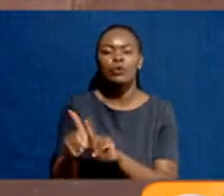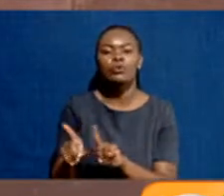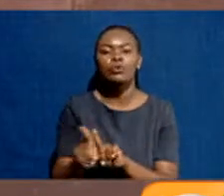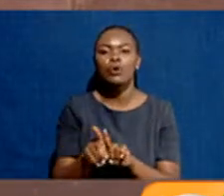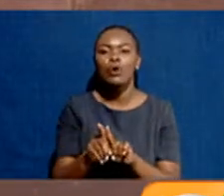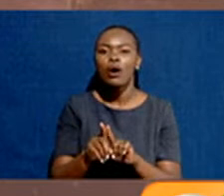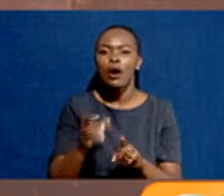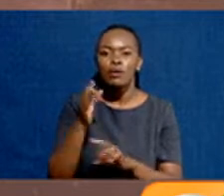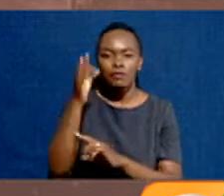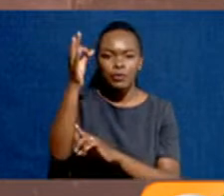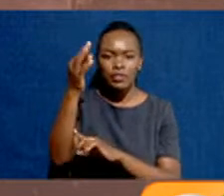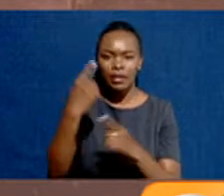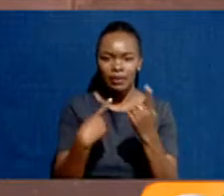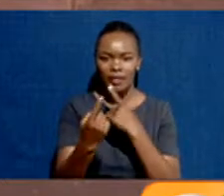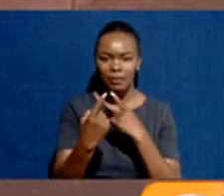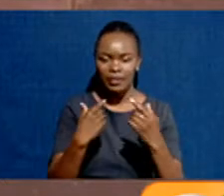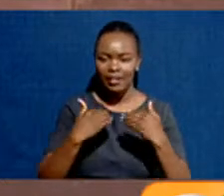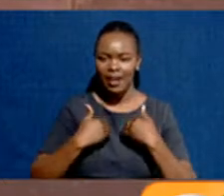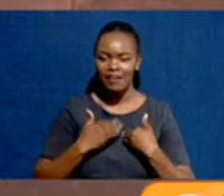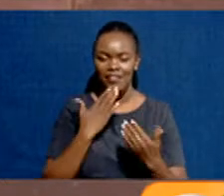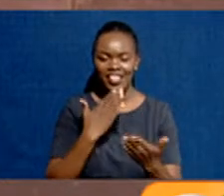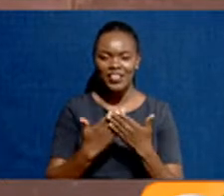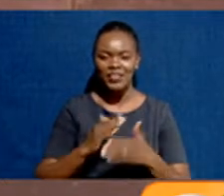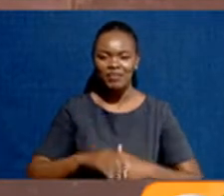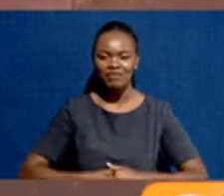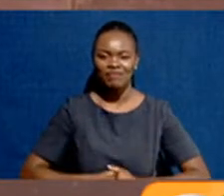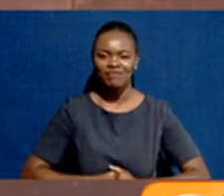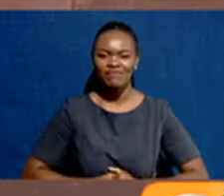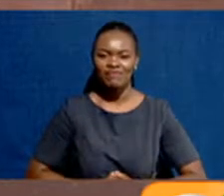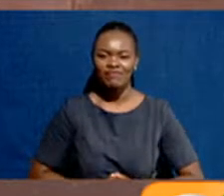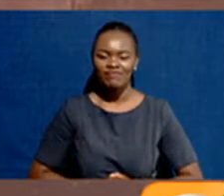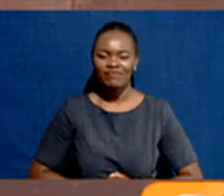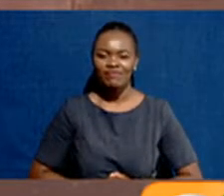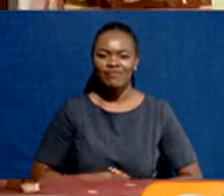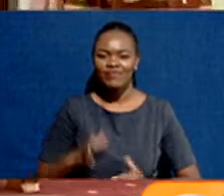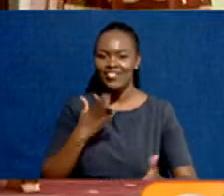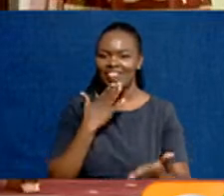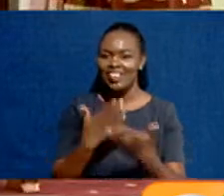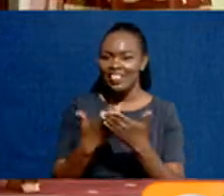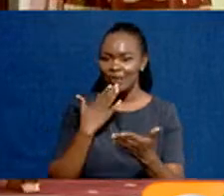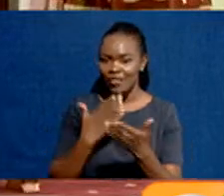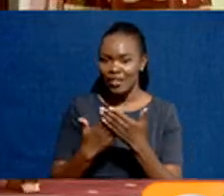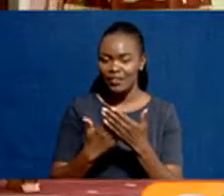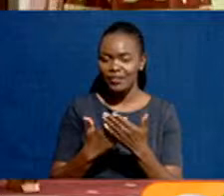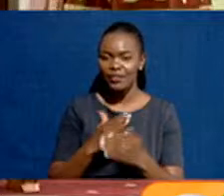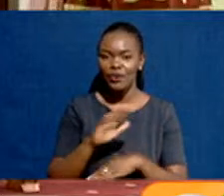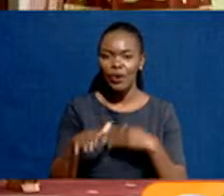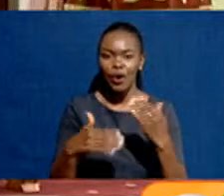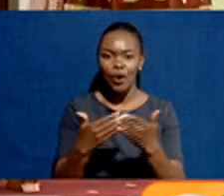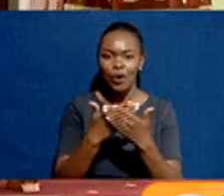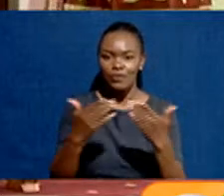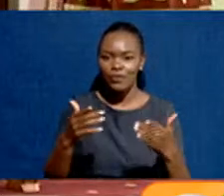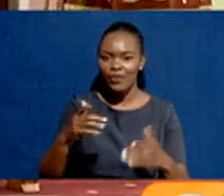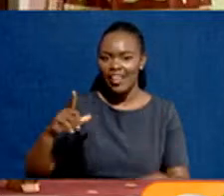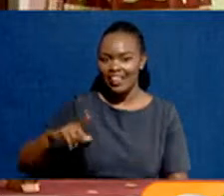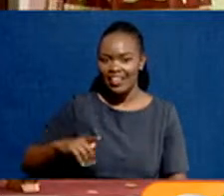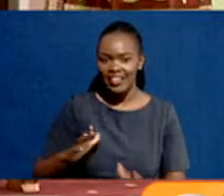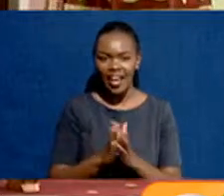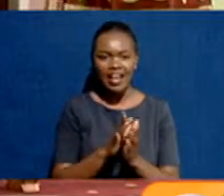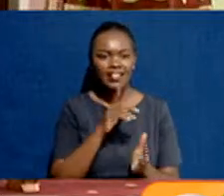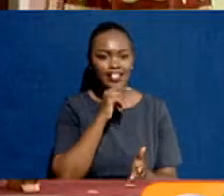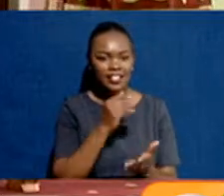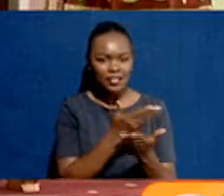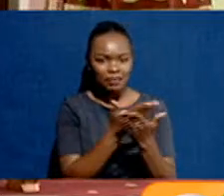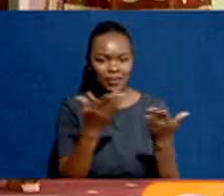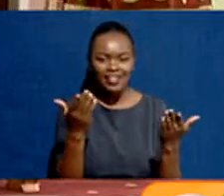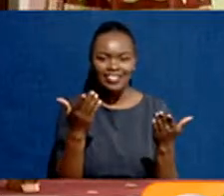more engagements. Asante sana. Thank you very much, ladies and gentlemen. And this is not